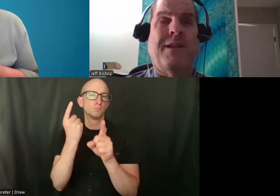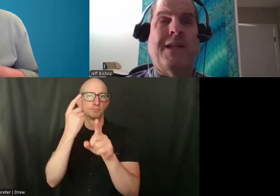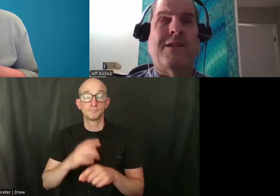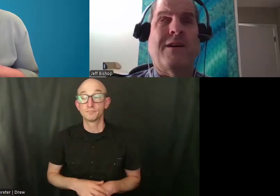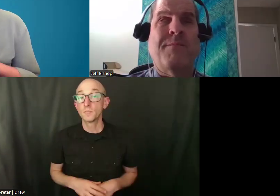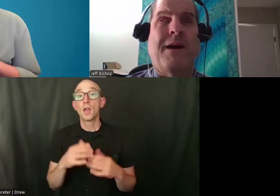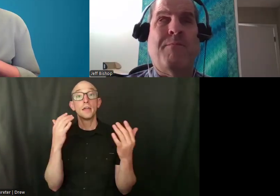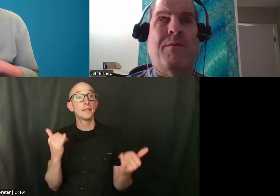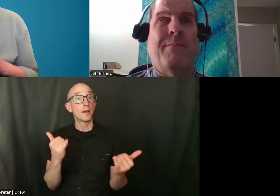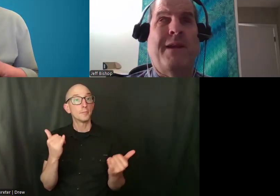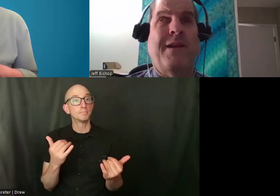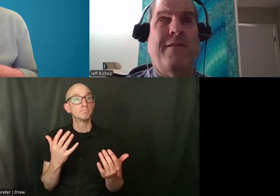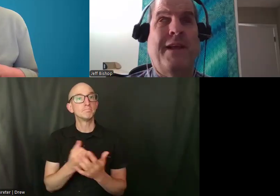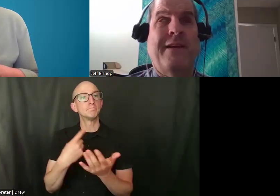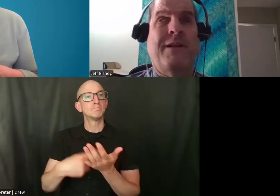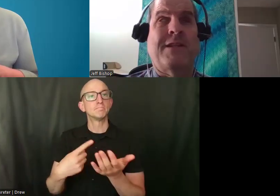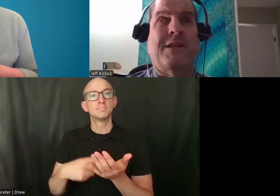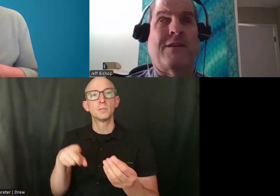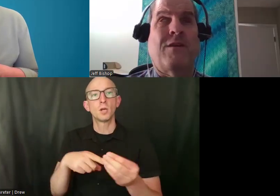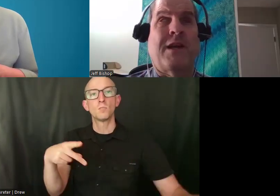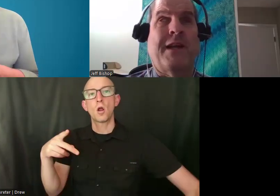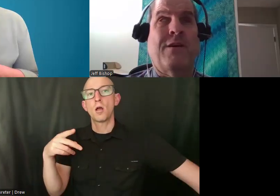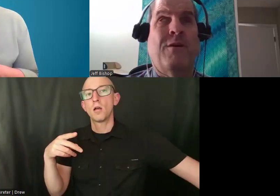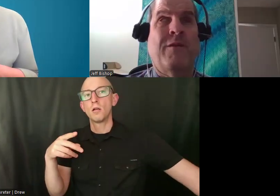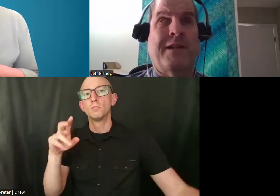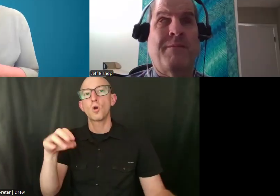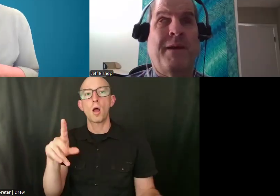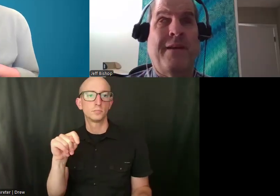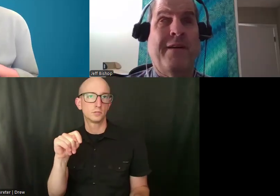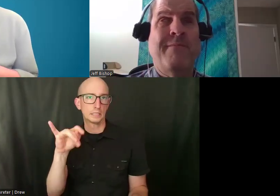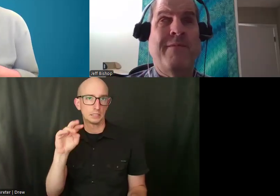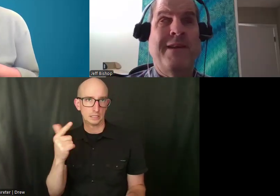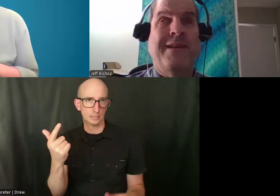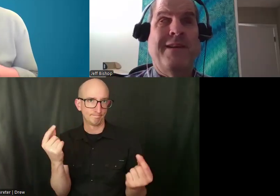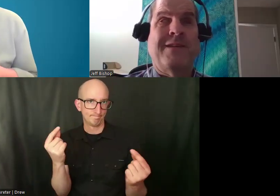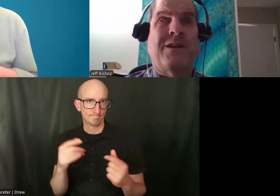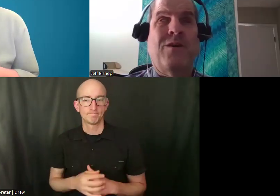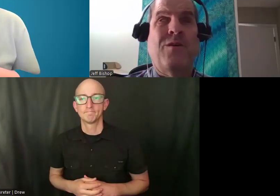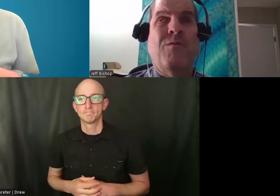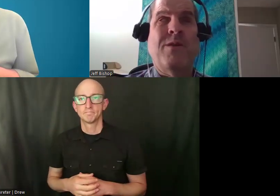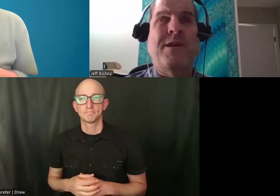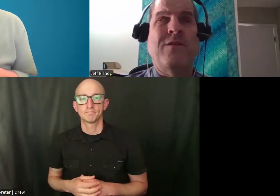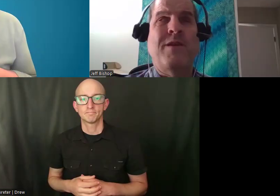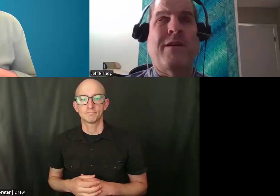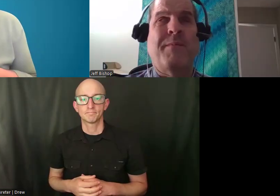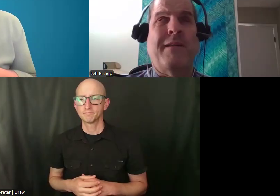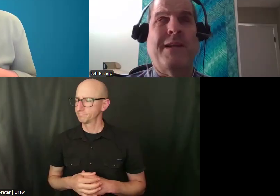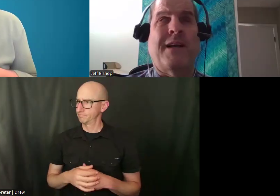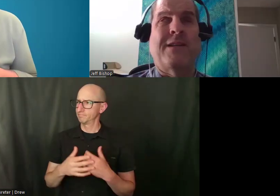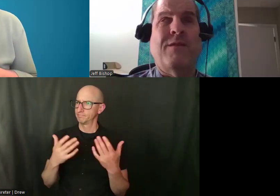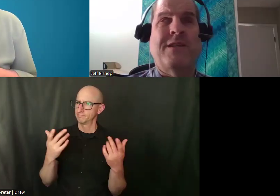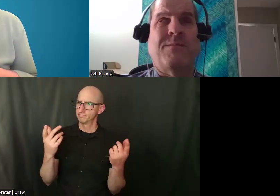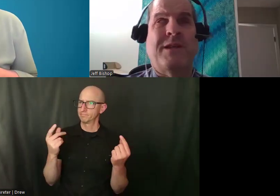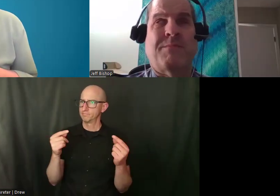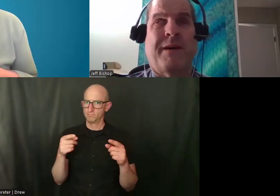now let's talk about prompting here then, and let's just go over this a bit here. So what do we do here about these